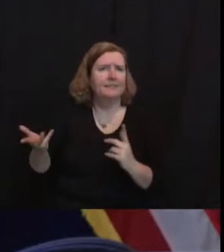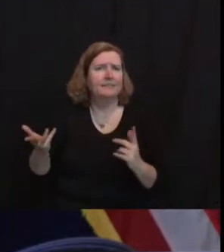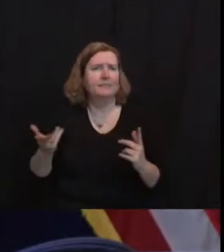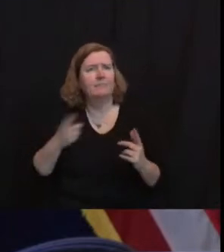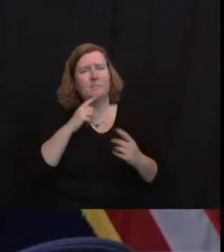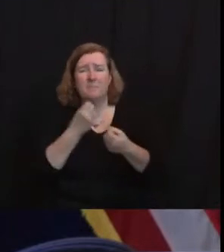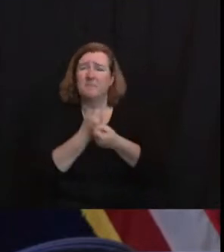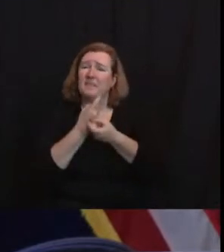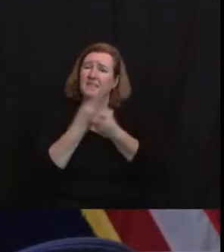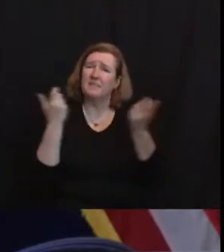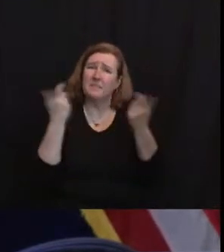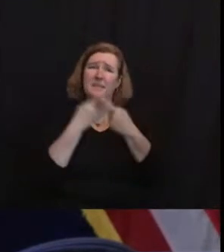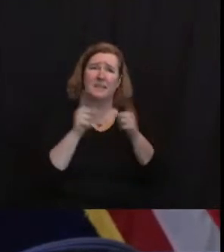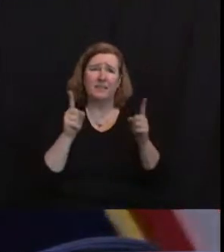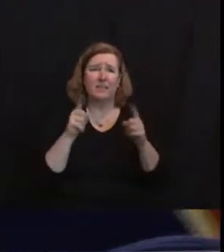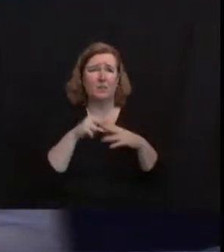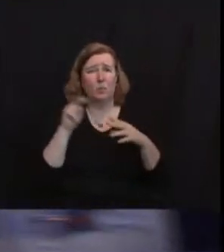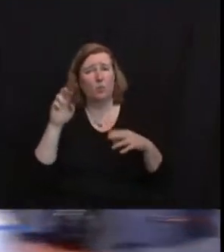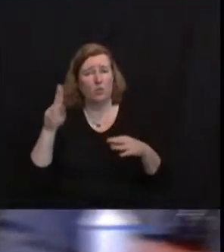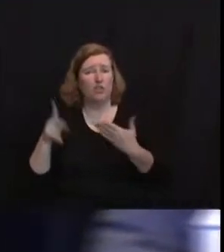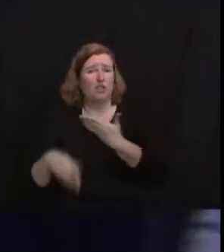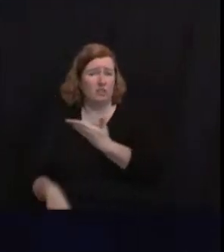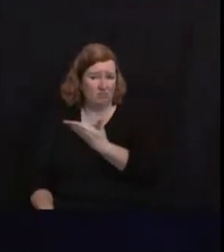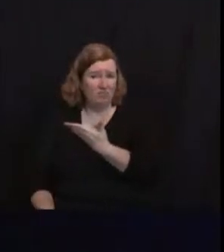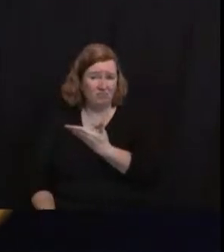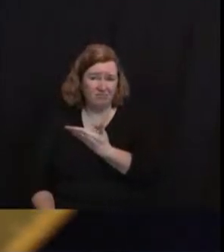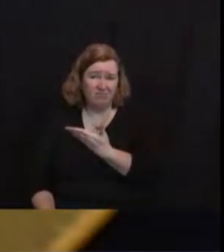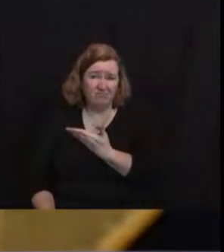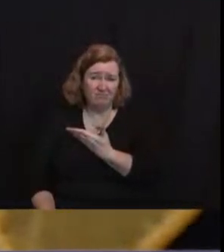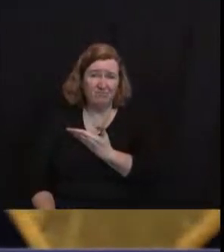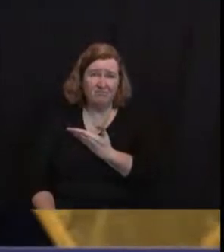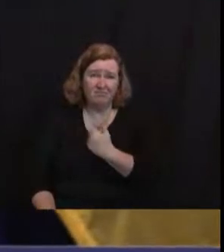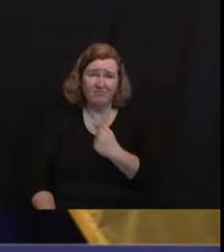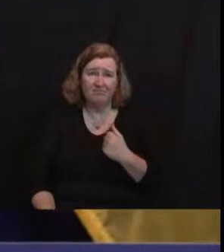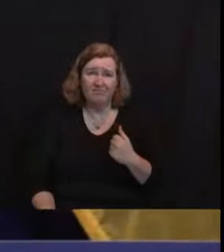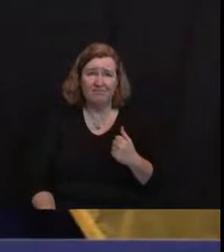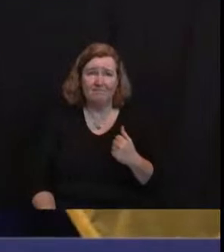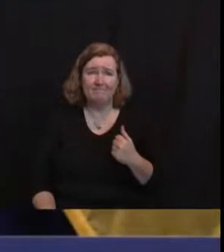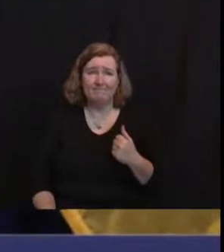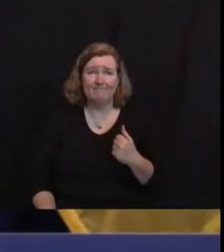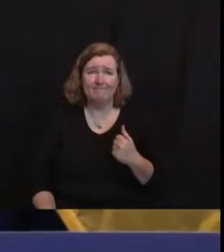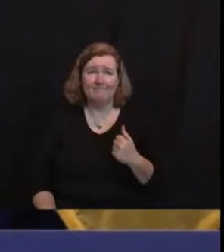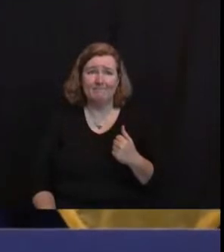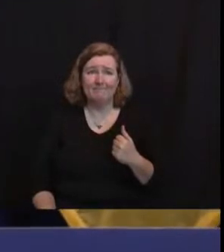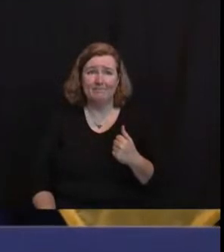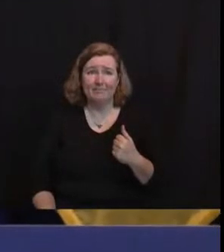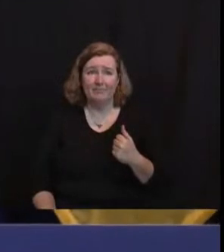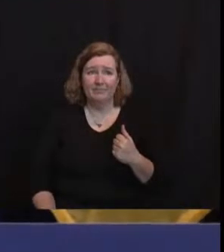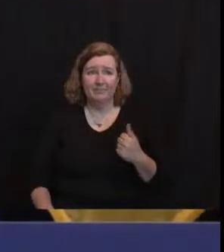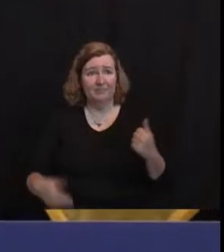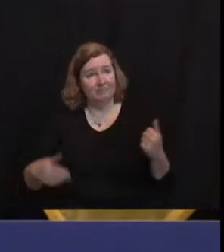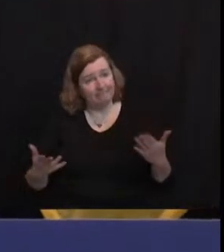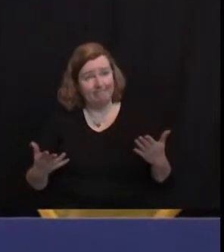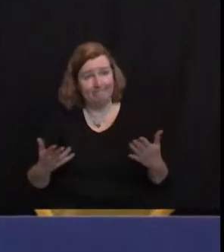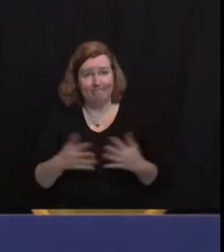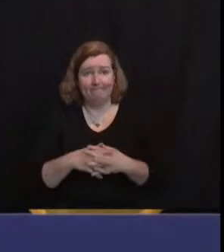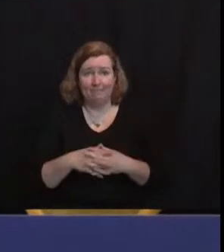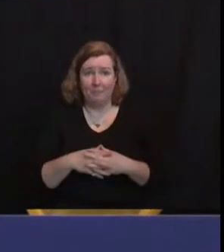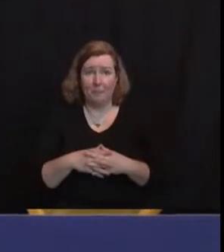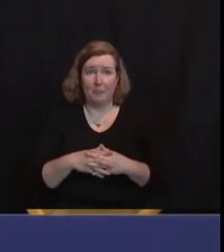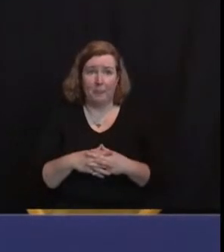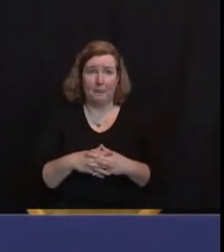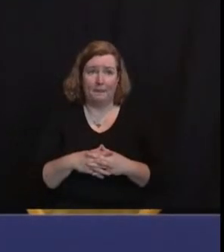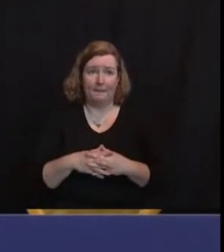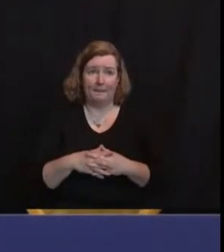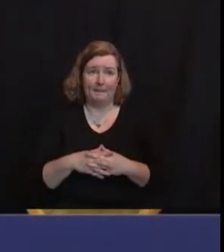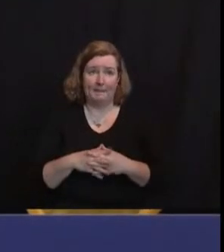up in Newark. Pat, I know, Louise, you better make those calls. But let's ripping a page out of the playbook that you applied to the 75 and